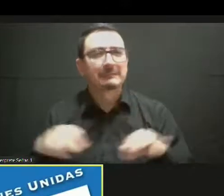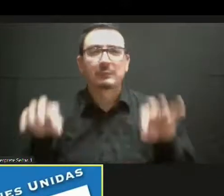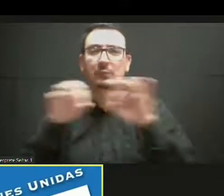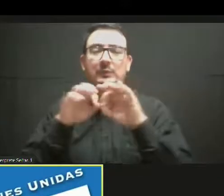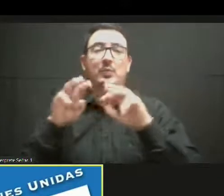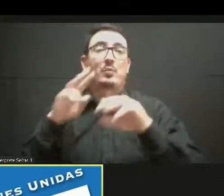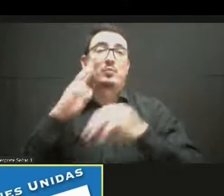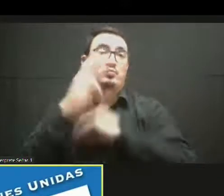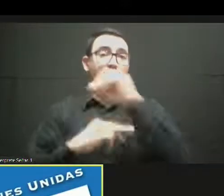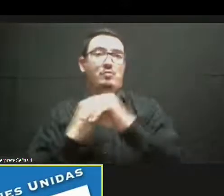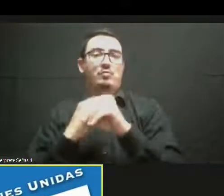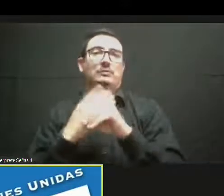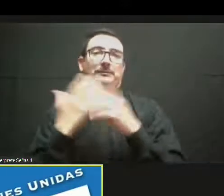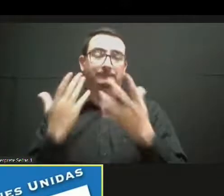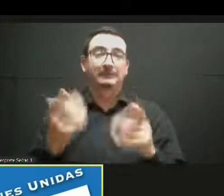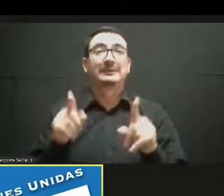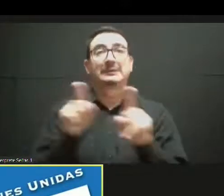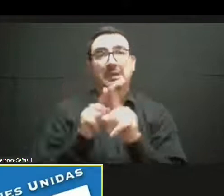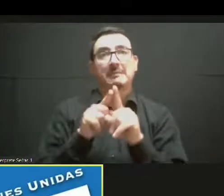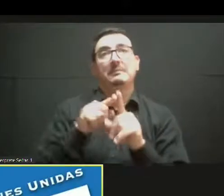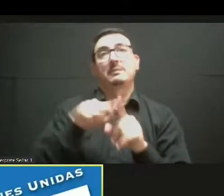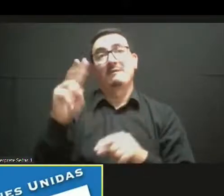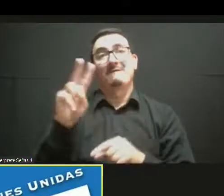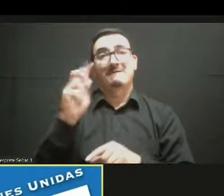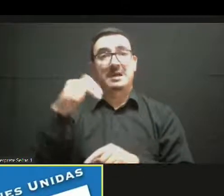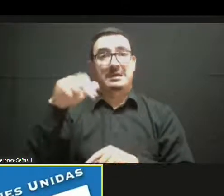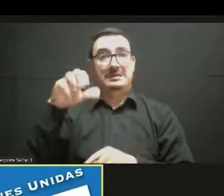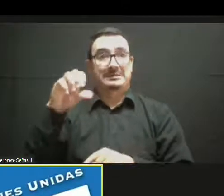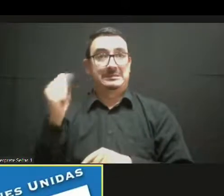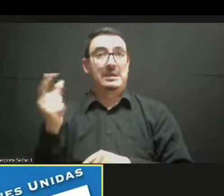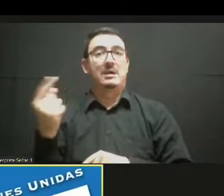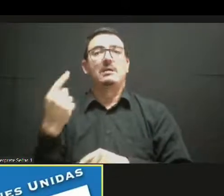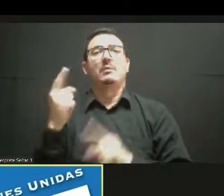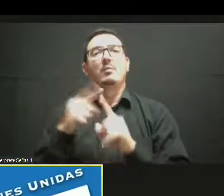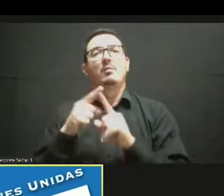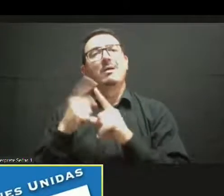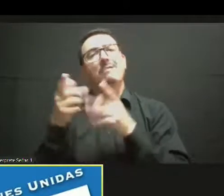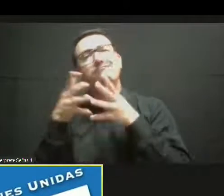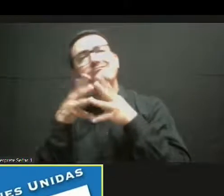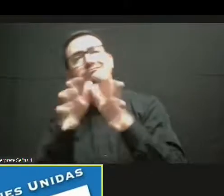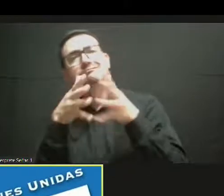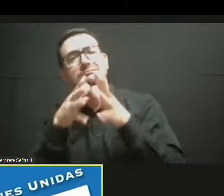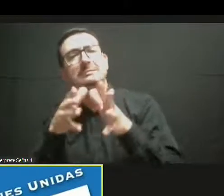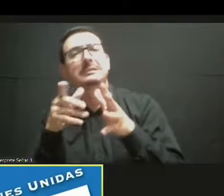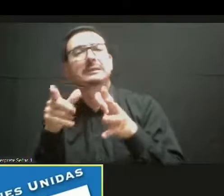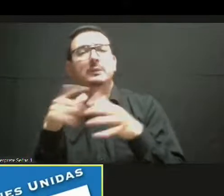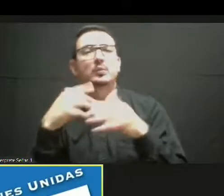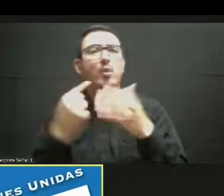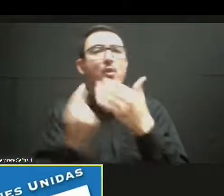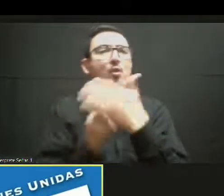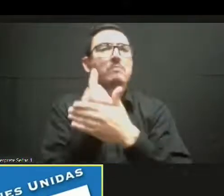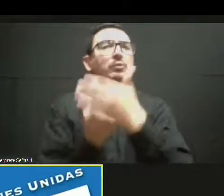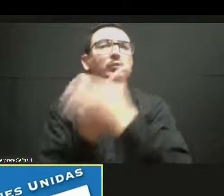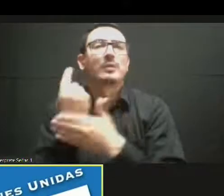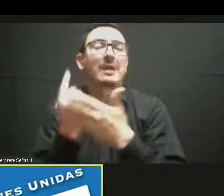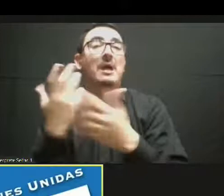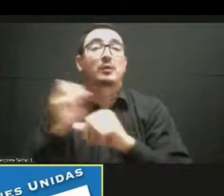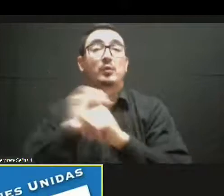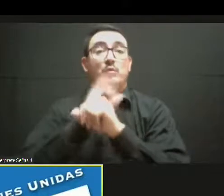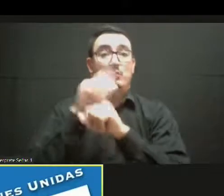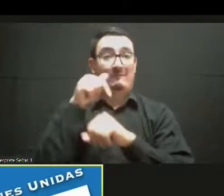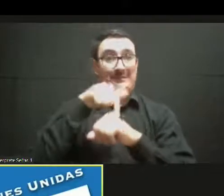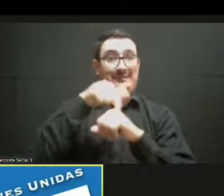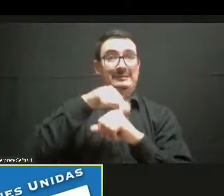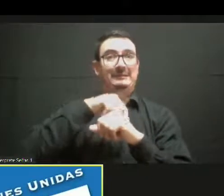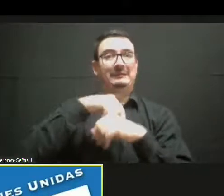opportunities of the pandemic for Costa Rica to move forward. but also she highlighted the